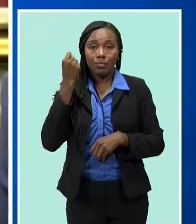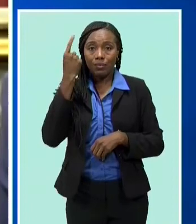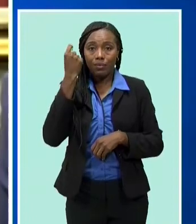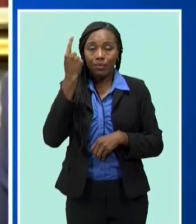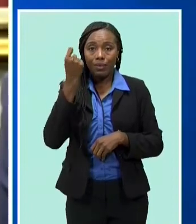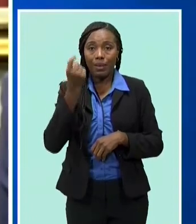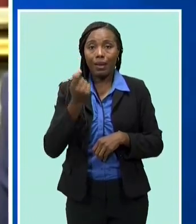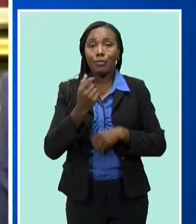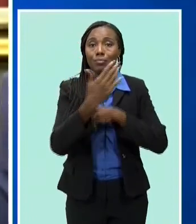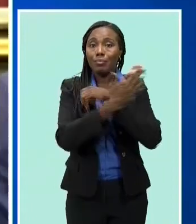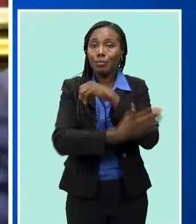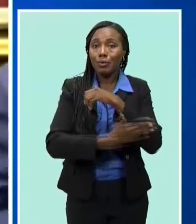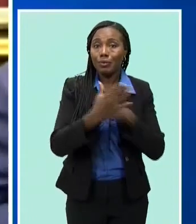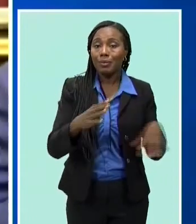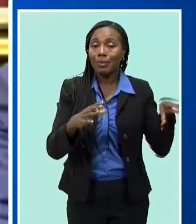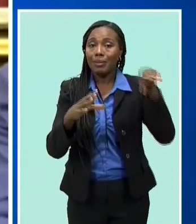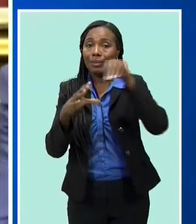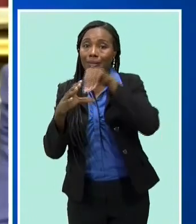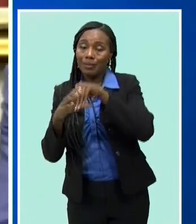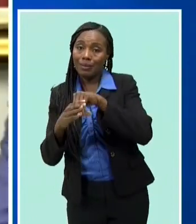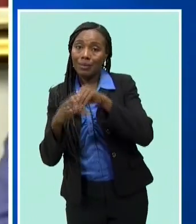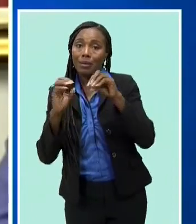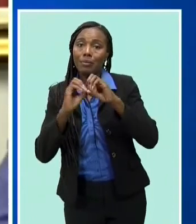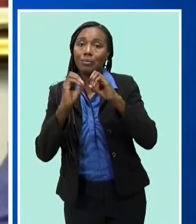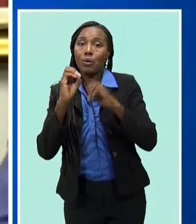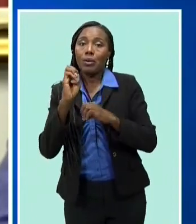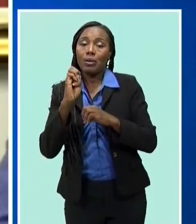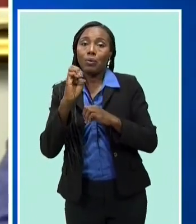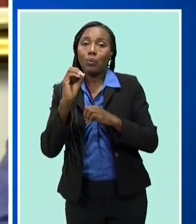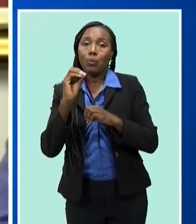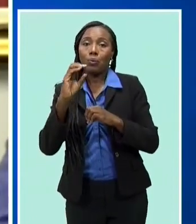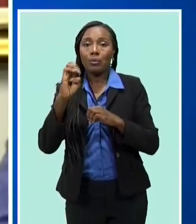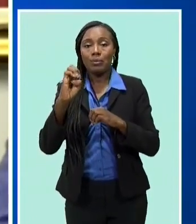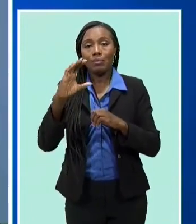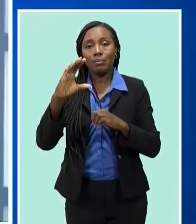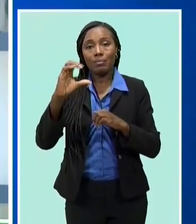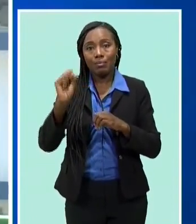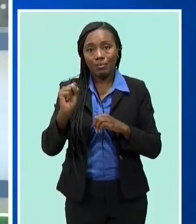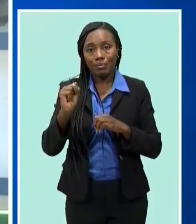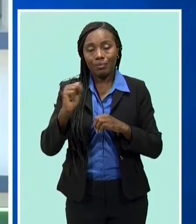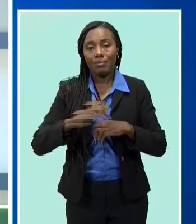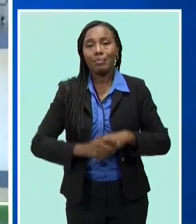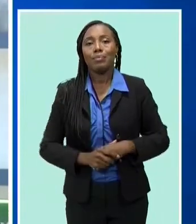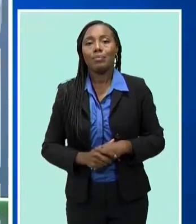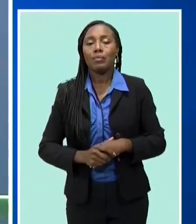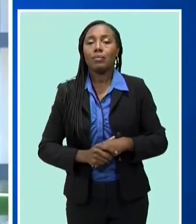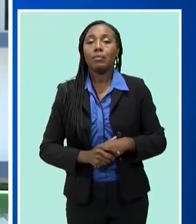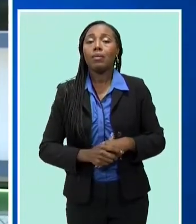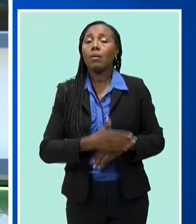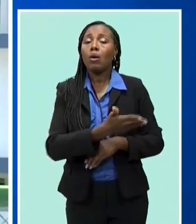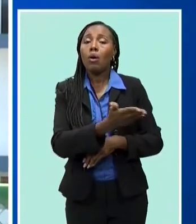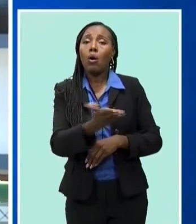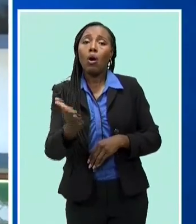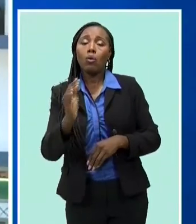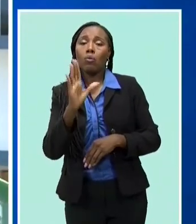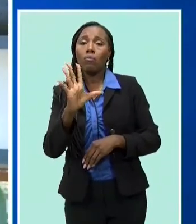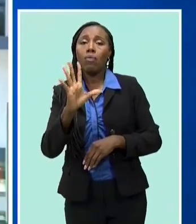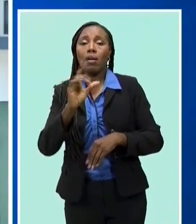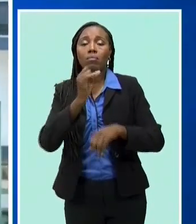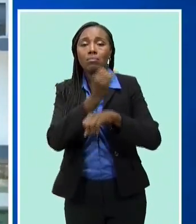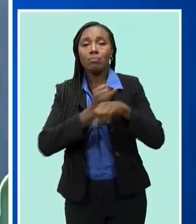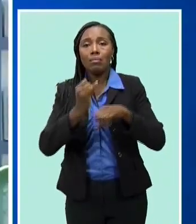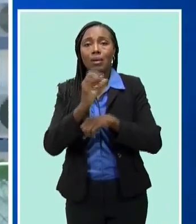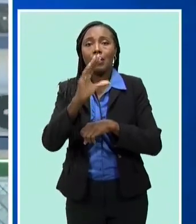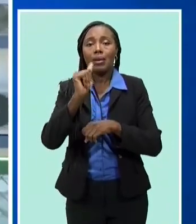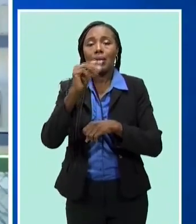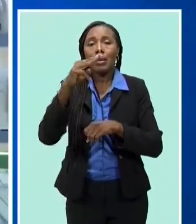the country's membership of the Organization of Eastern Caribbean States. The doors of UWI's Five Island campus will welcome its